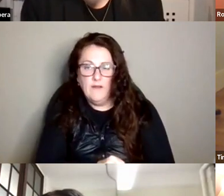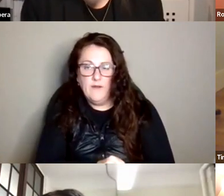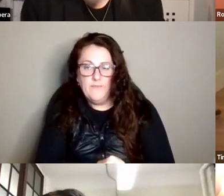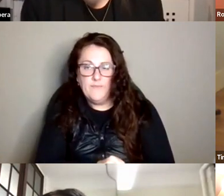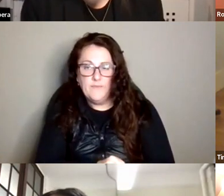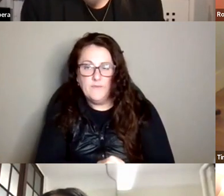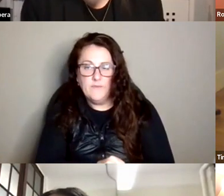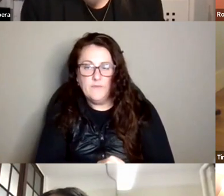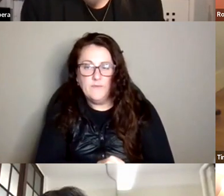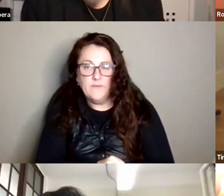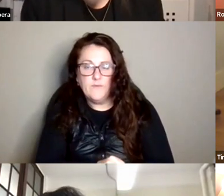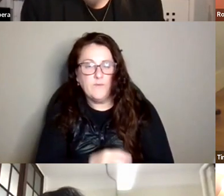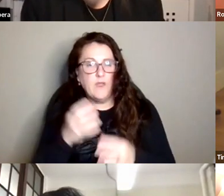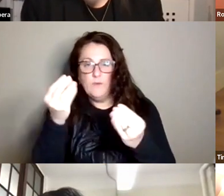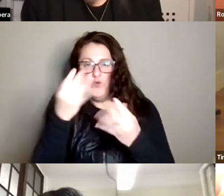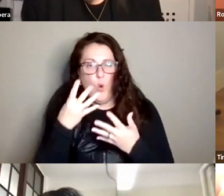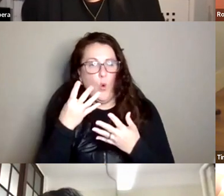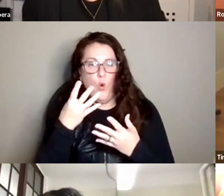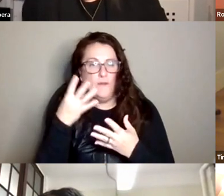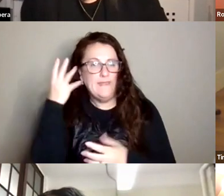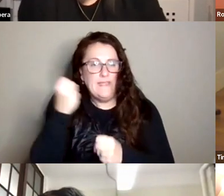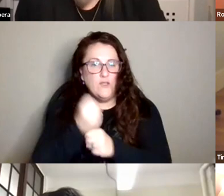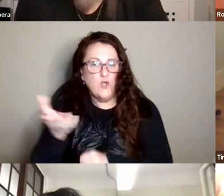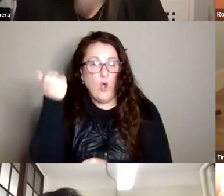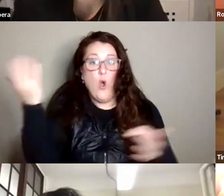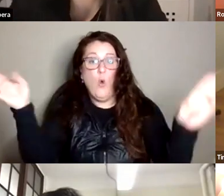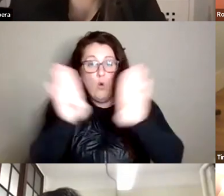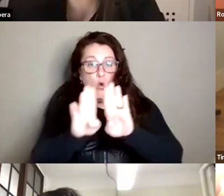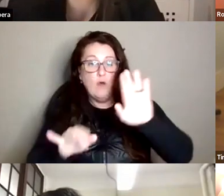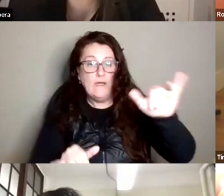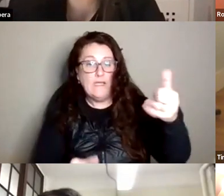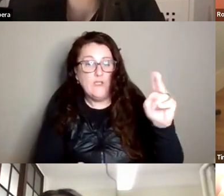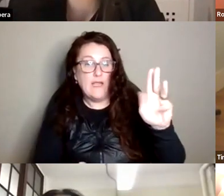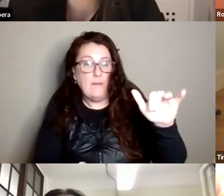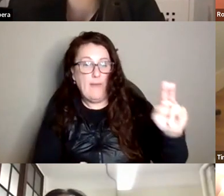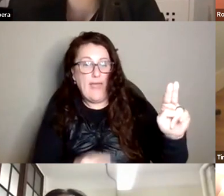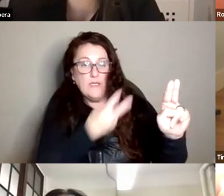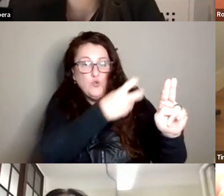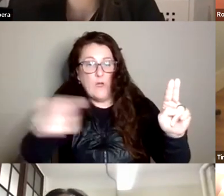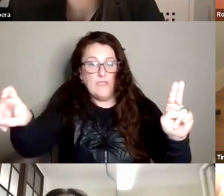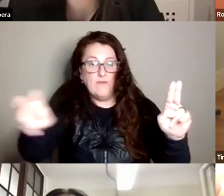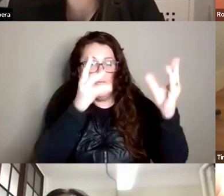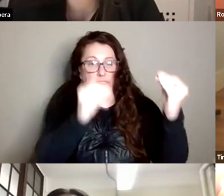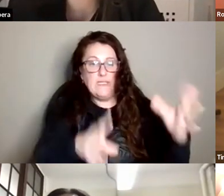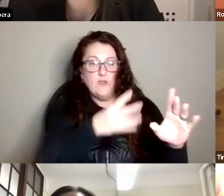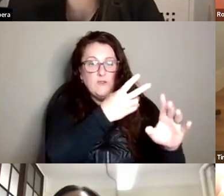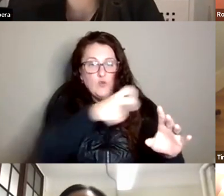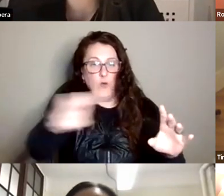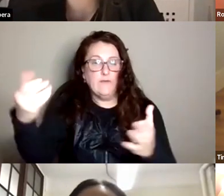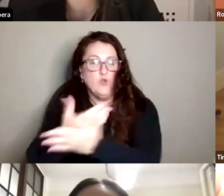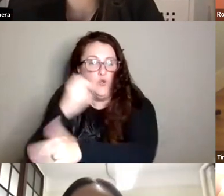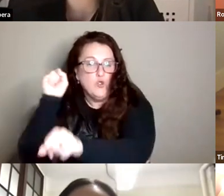told years ago, yeah, we're gonna close the Jackson Man, those students are gonna have to transfer, those teachers are gonna have to find new